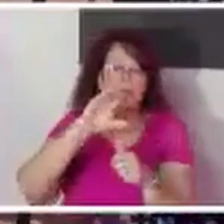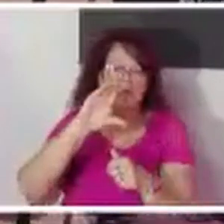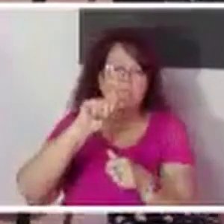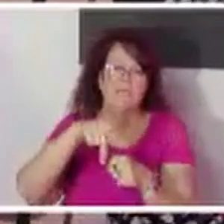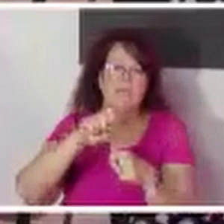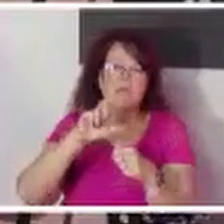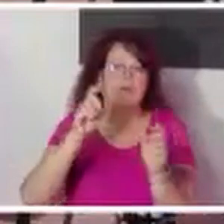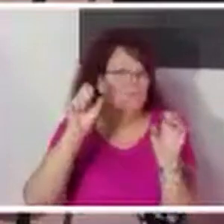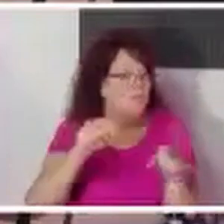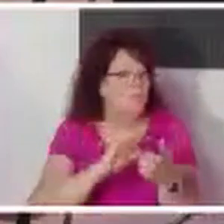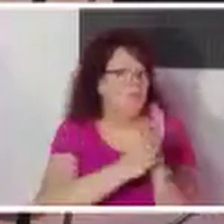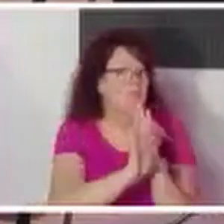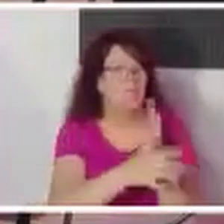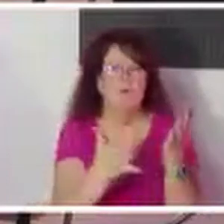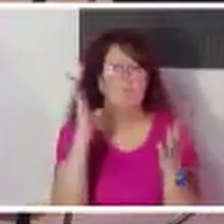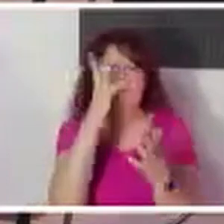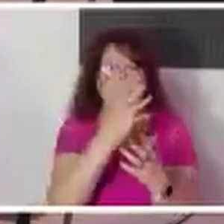could be. And what a beautiful idea.